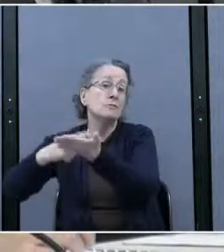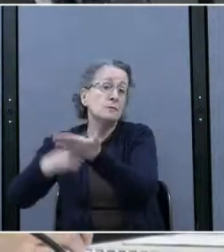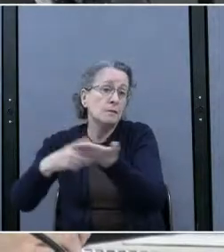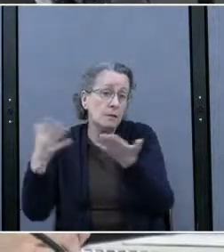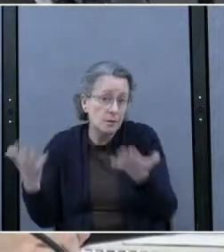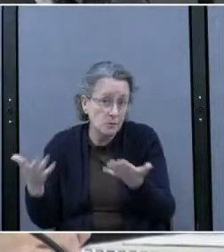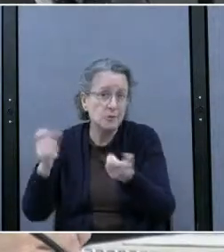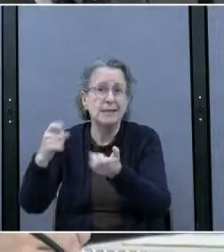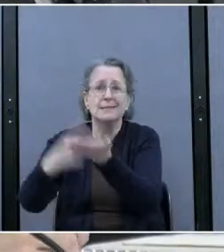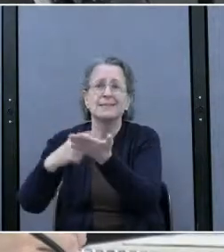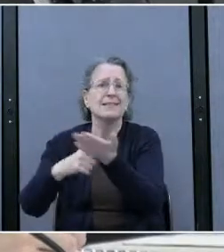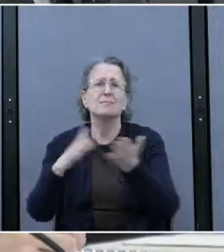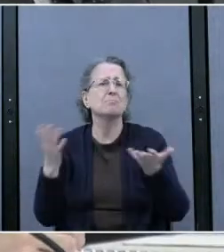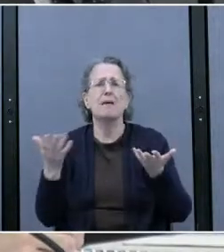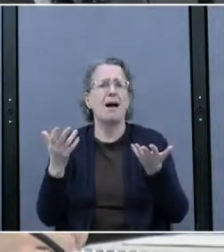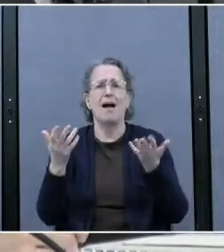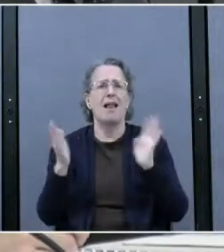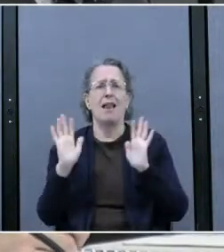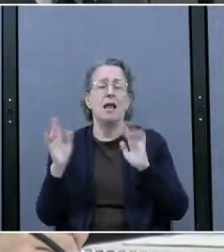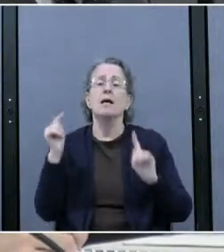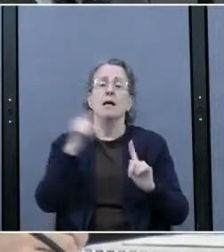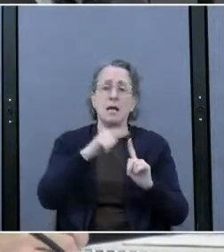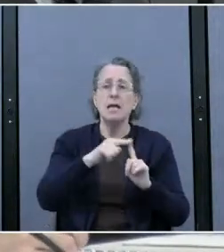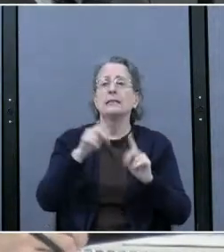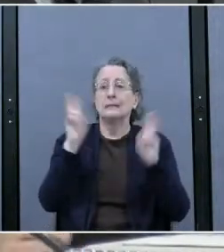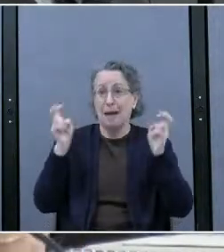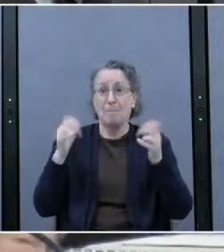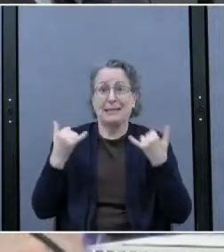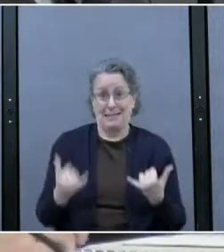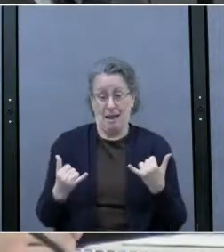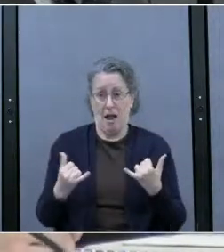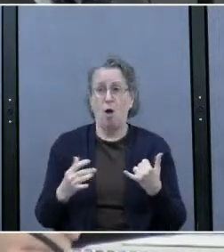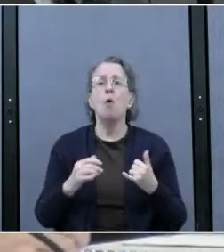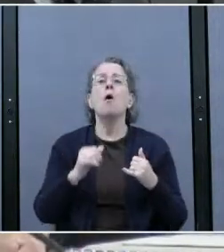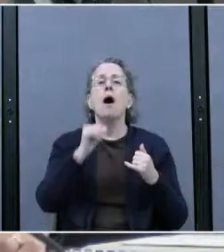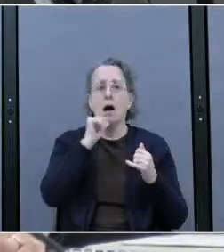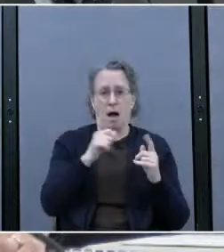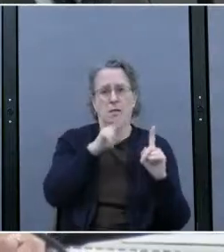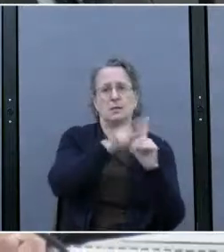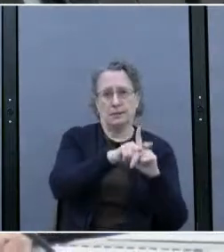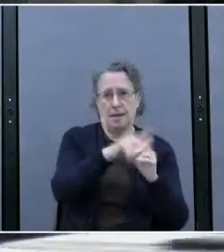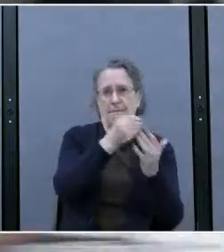Other questions about this use of unassigned fund balance? Oscar.